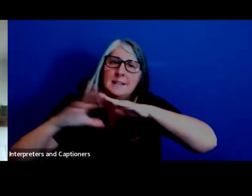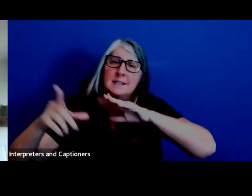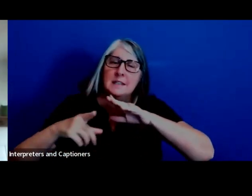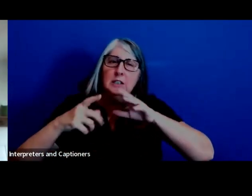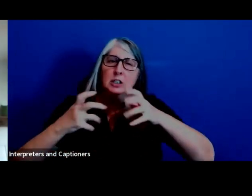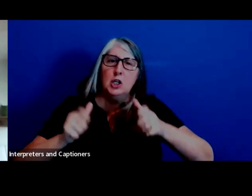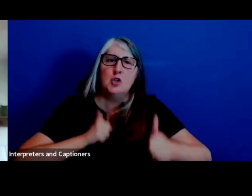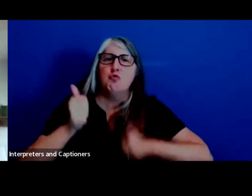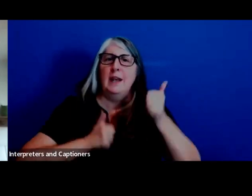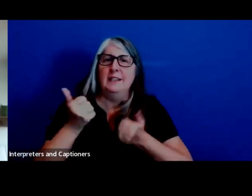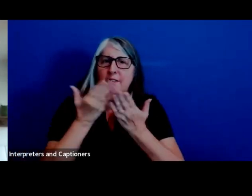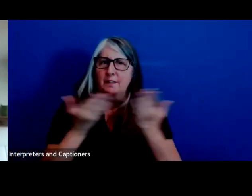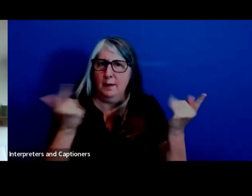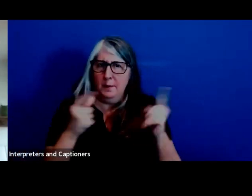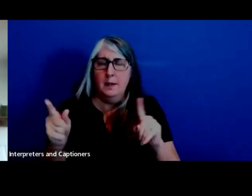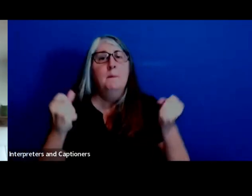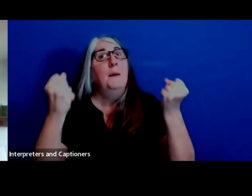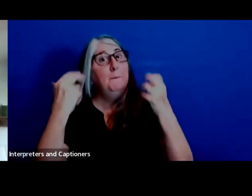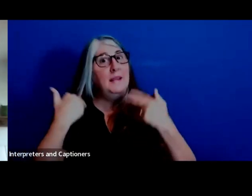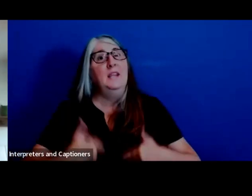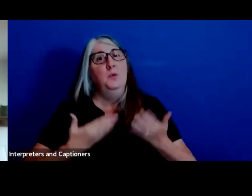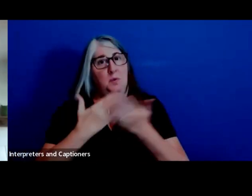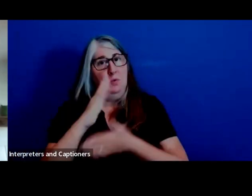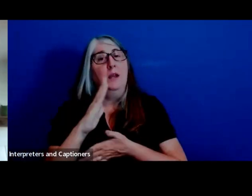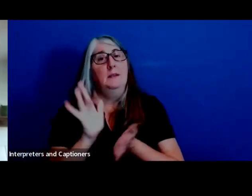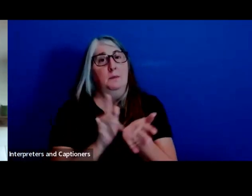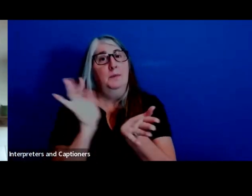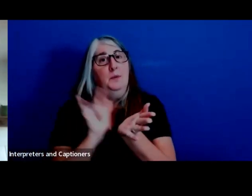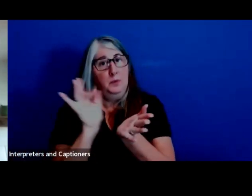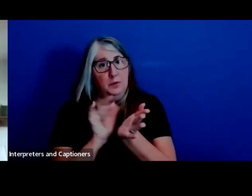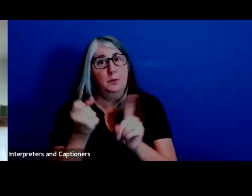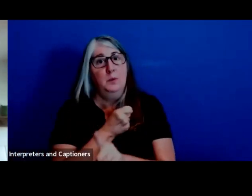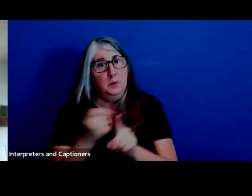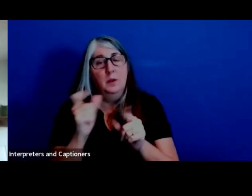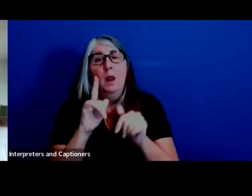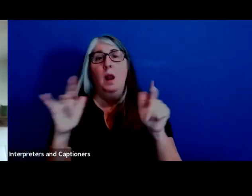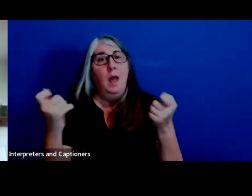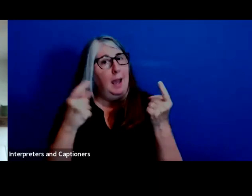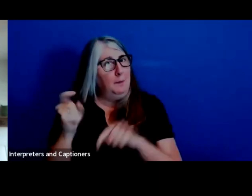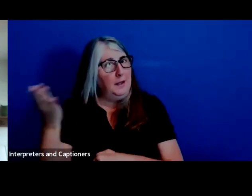aggressive stuff, but there are so many human rights that are abuses that are happening.